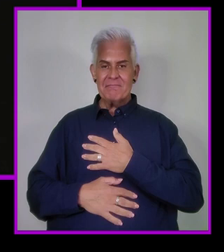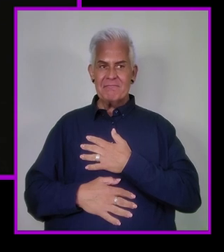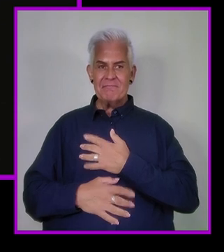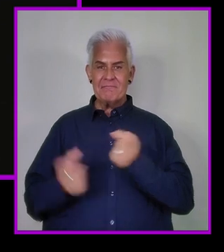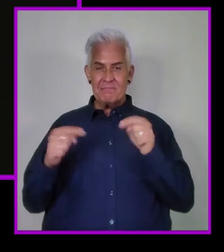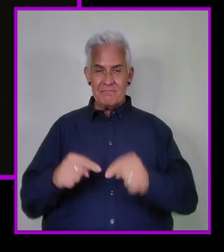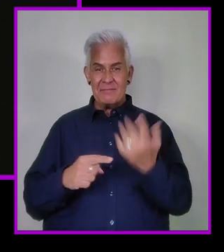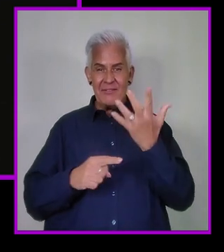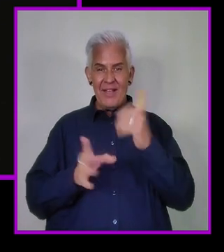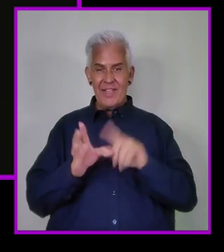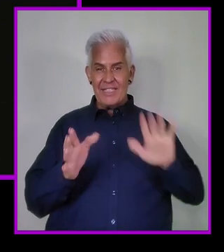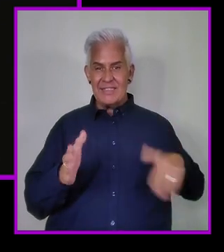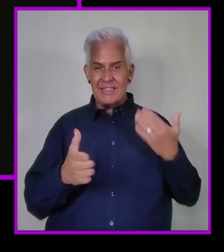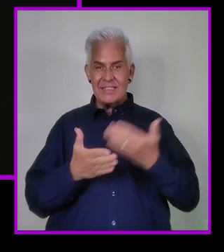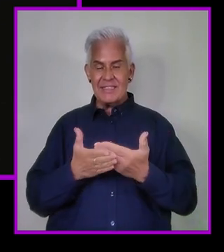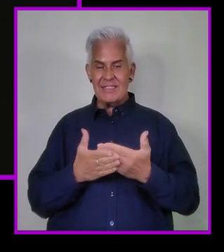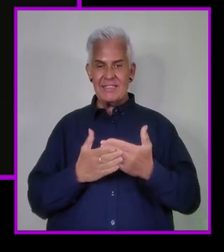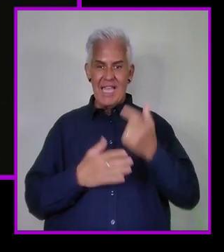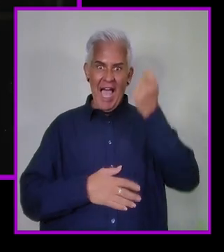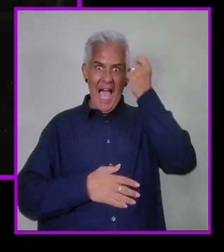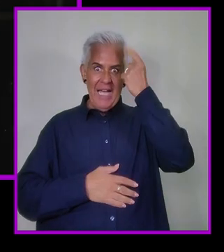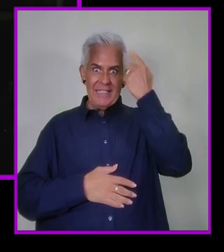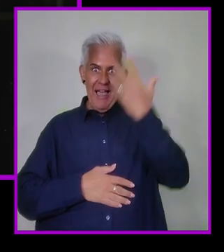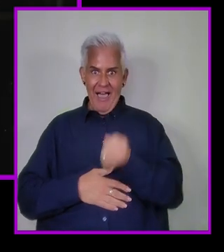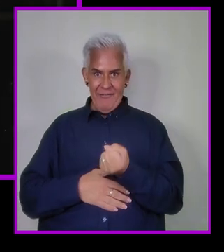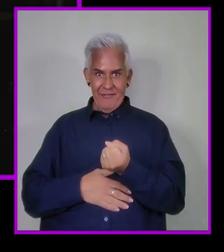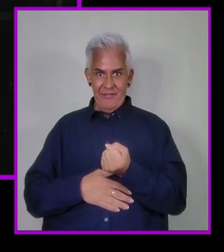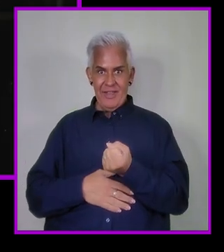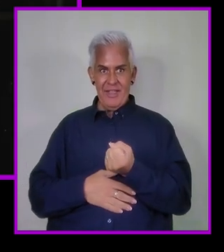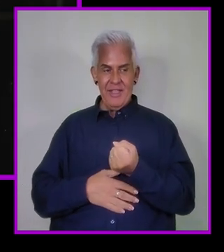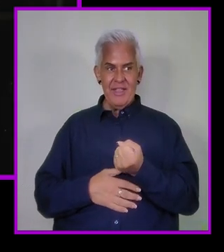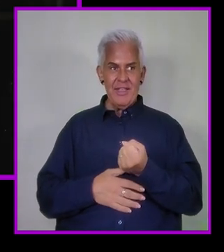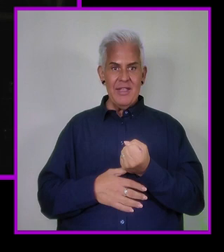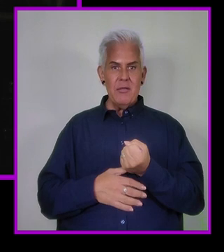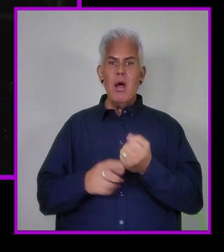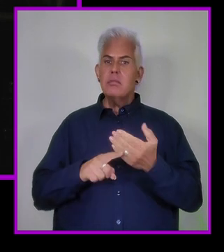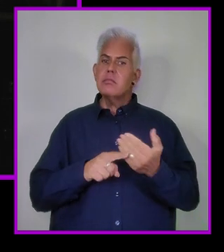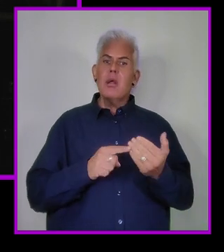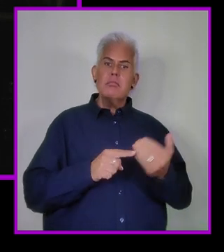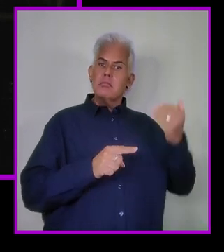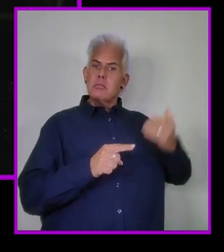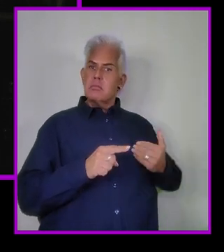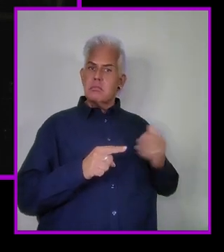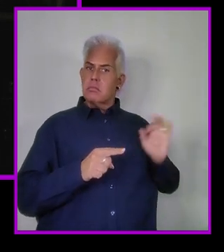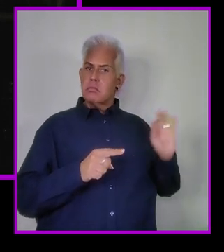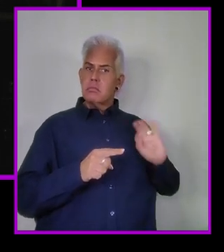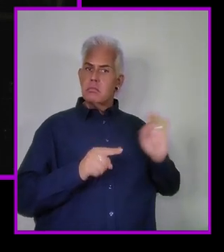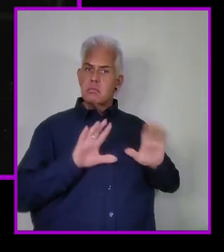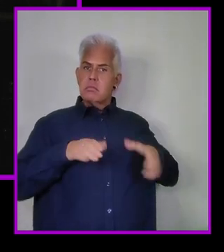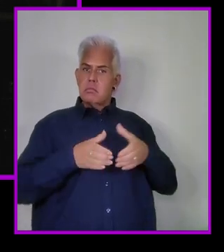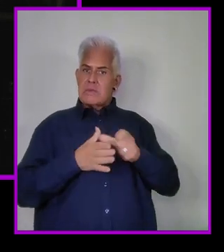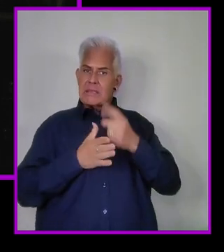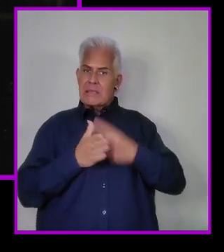this 5 years of taking an idea and thinking, you know, up until that point, there hadn't been a group of